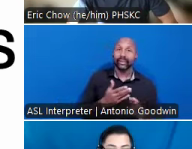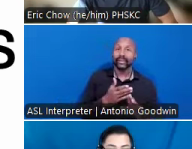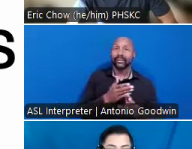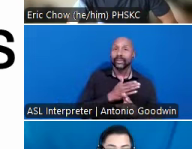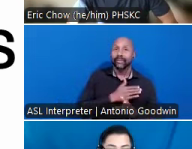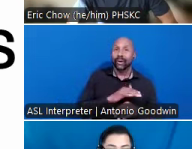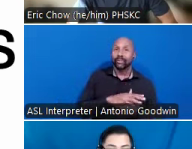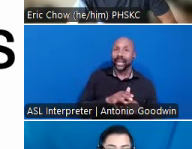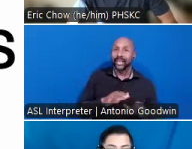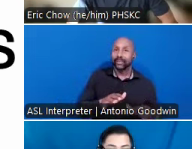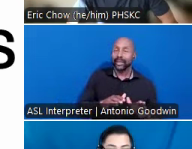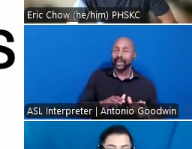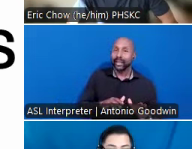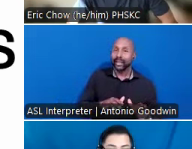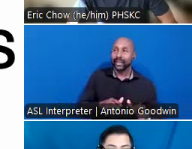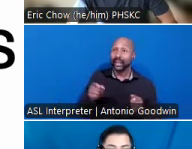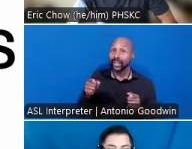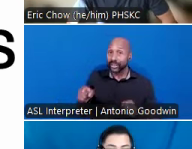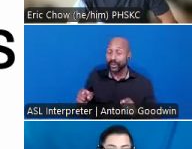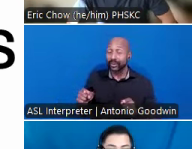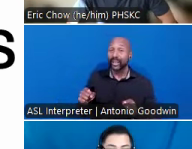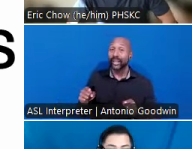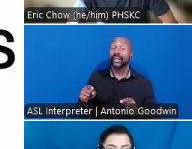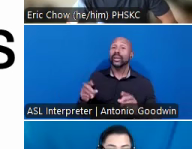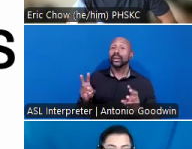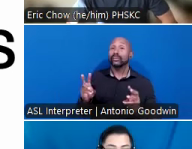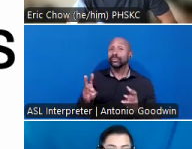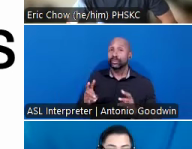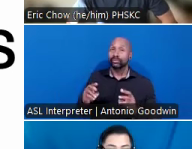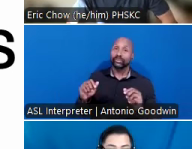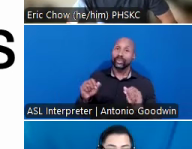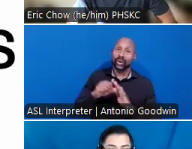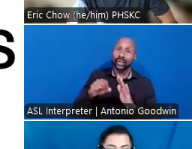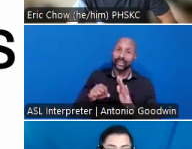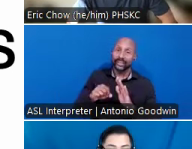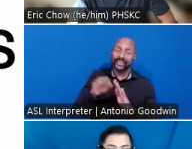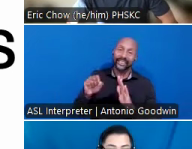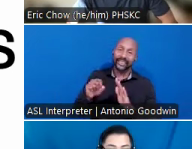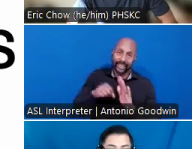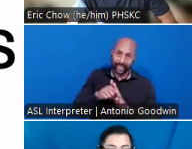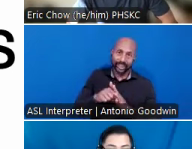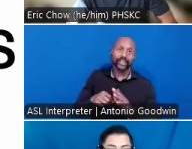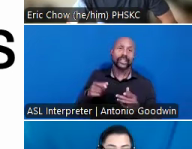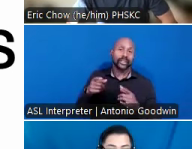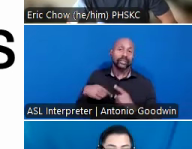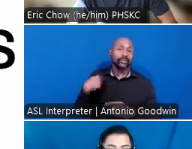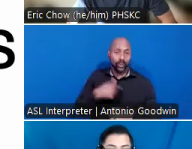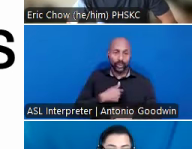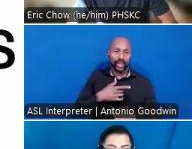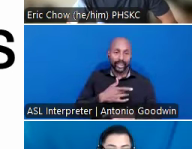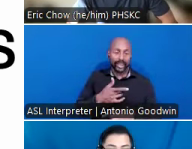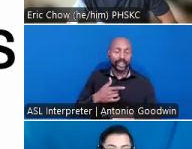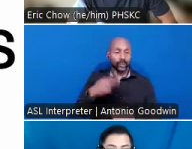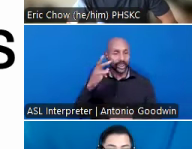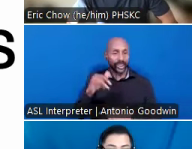severe. So it's important to note that now with COVID-19, we are seeing much more severe hospitalization levels than we